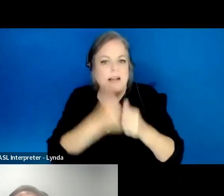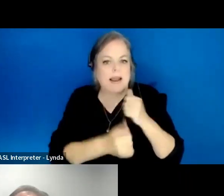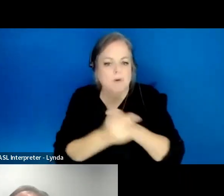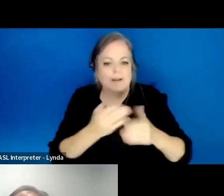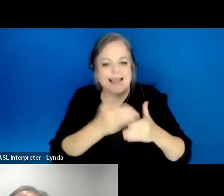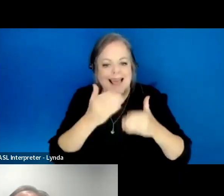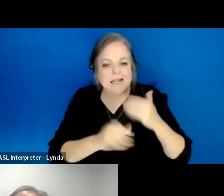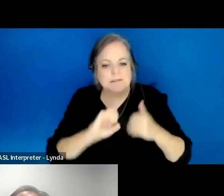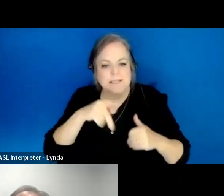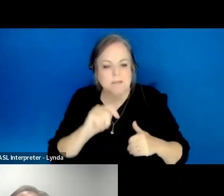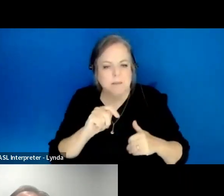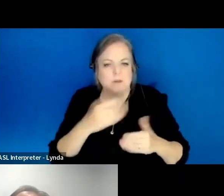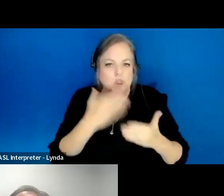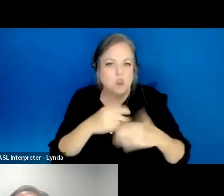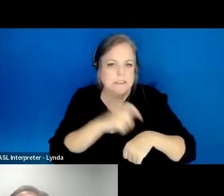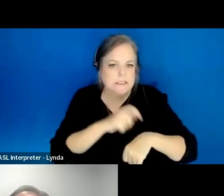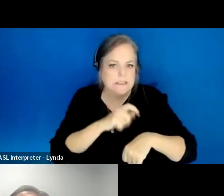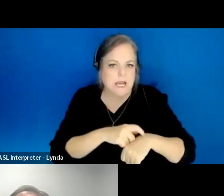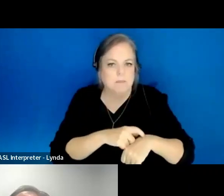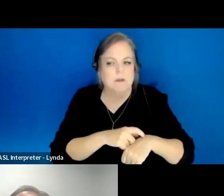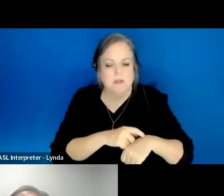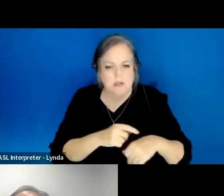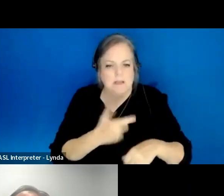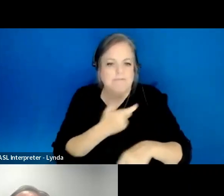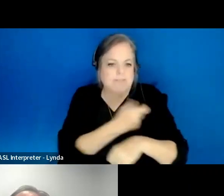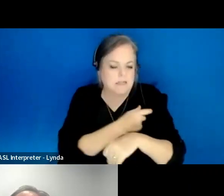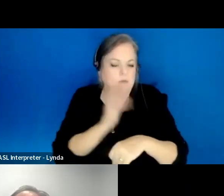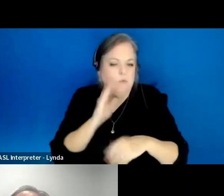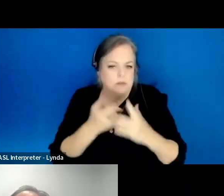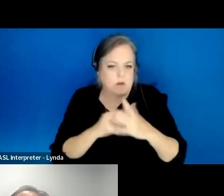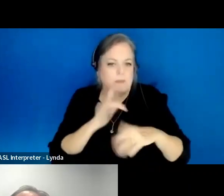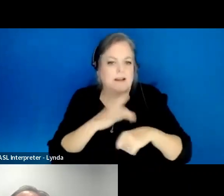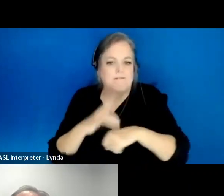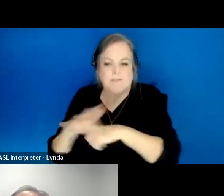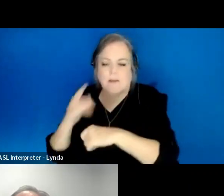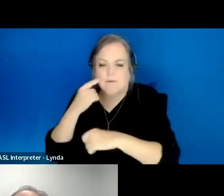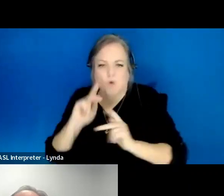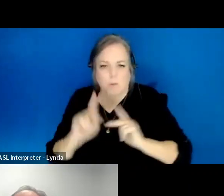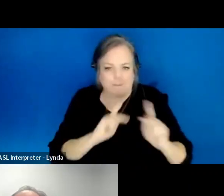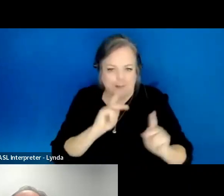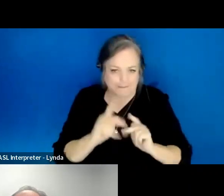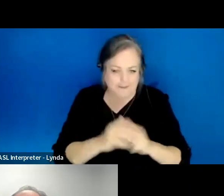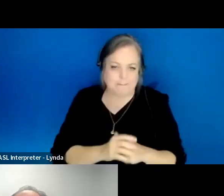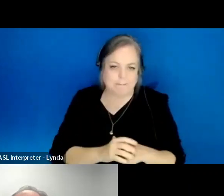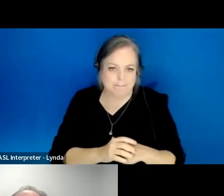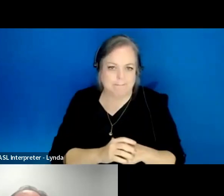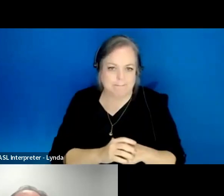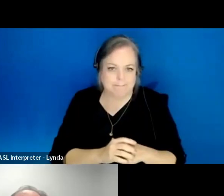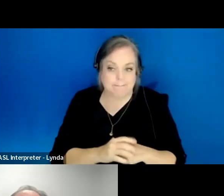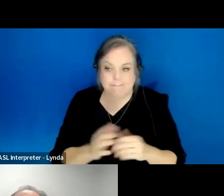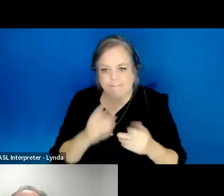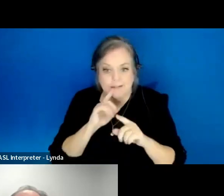be a good time that vaccines will start being available to people. So there's an